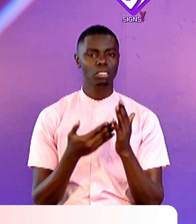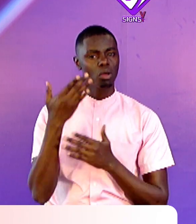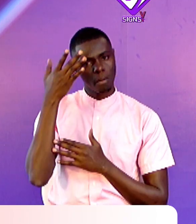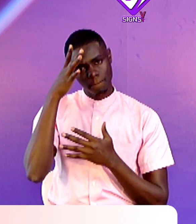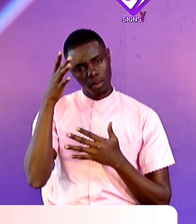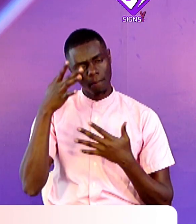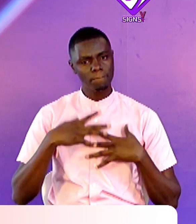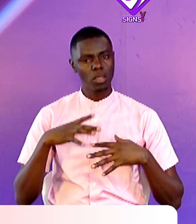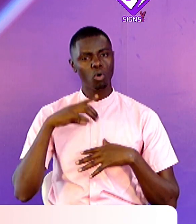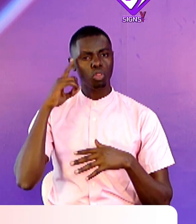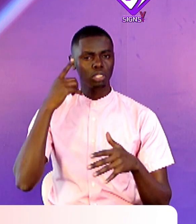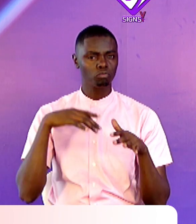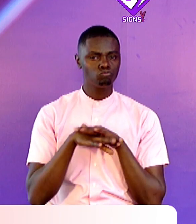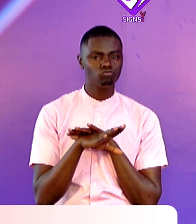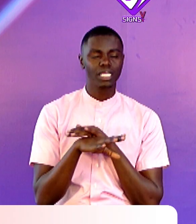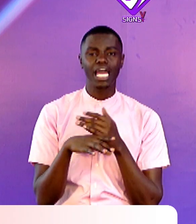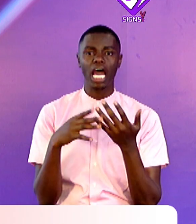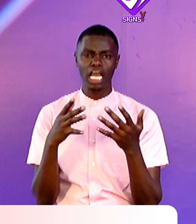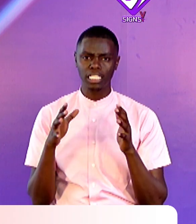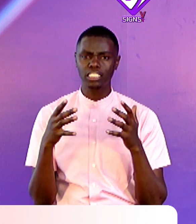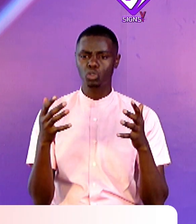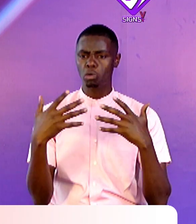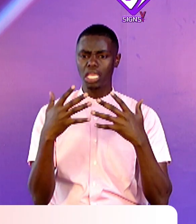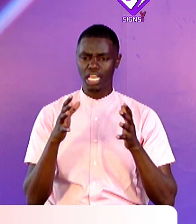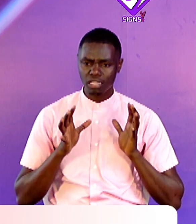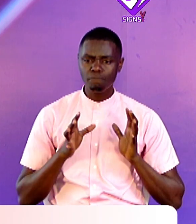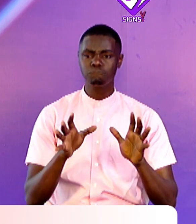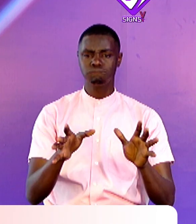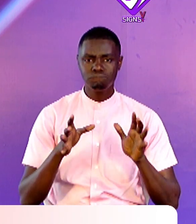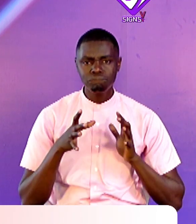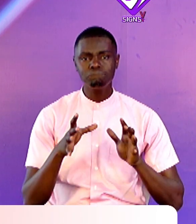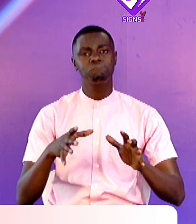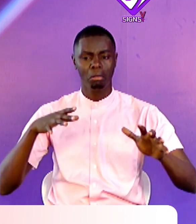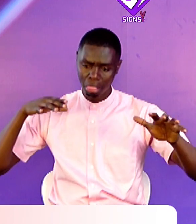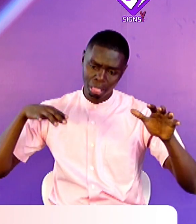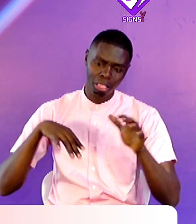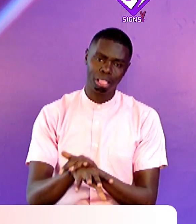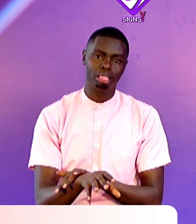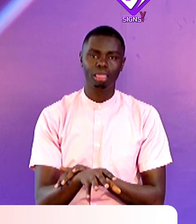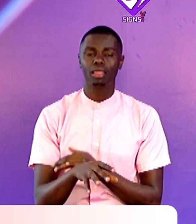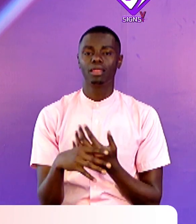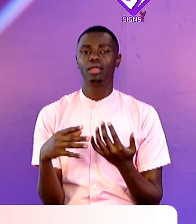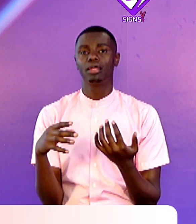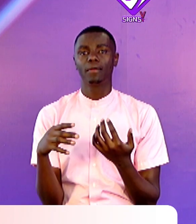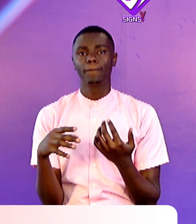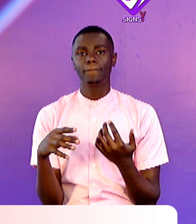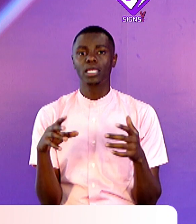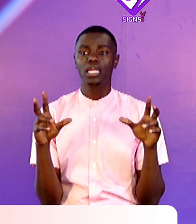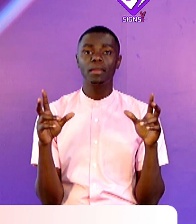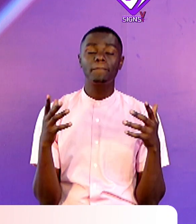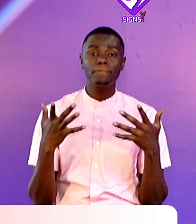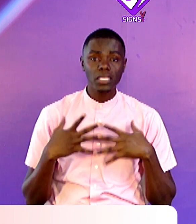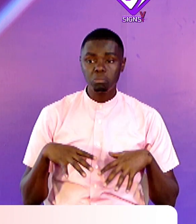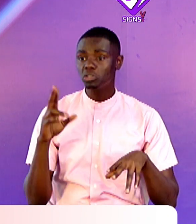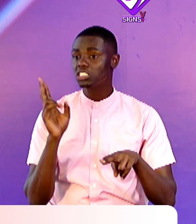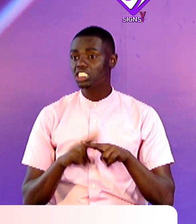can just go in, and for real they did it. Waliskuma gate. And there was no chair without anyone sitting on